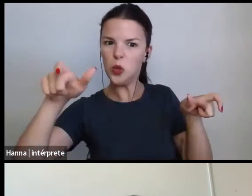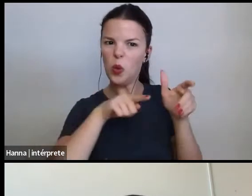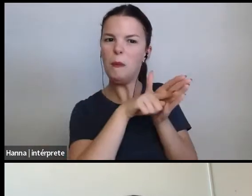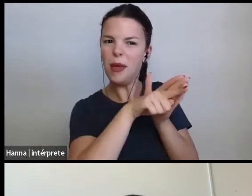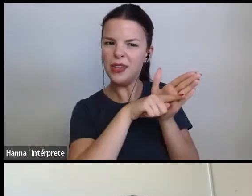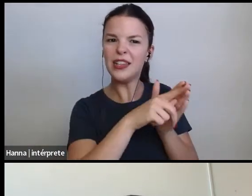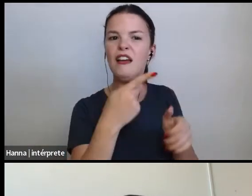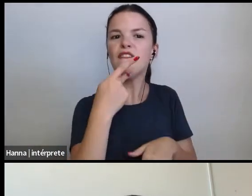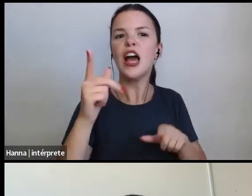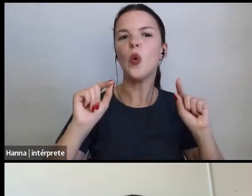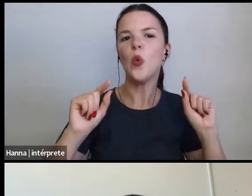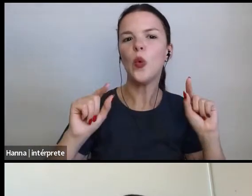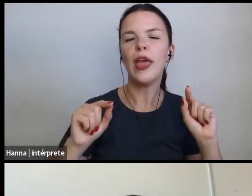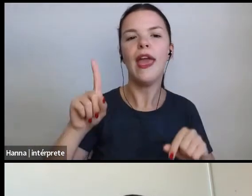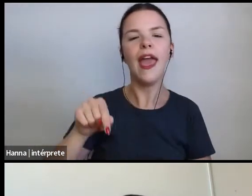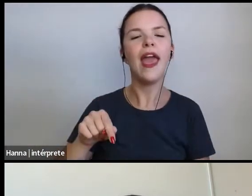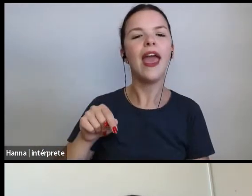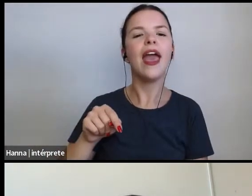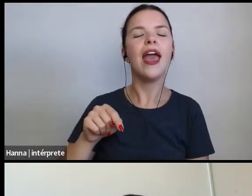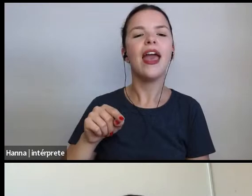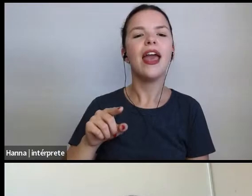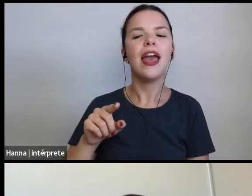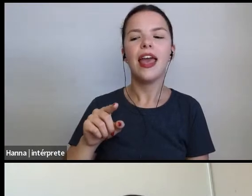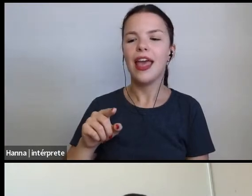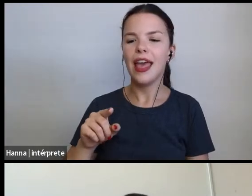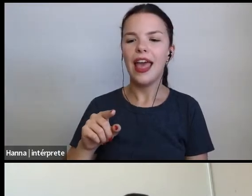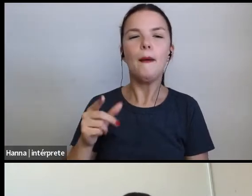a depiction of the Brazilian coast.